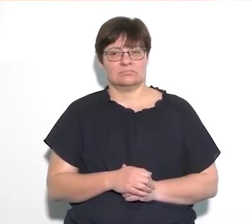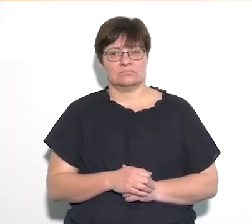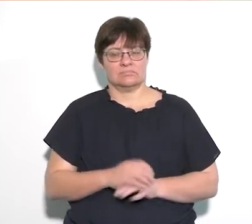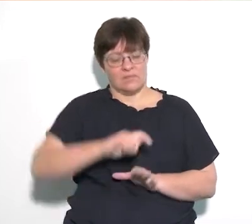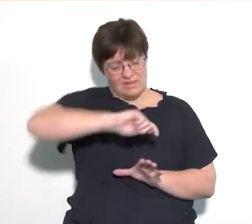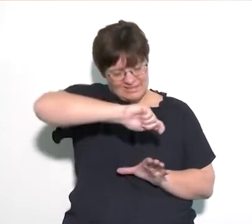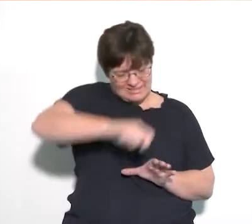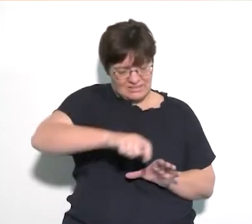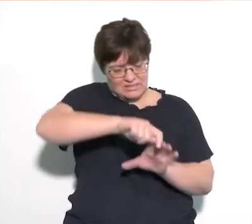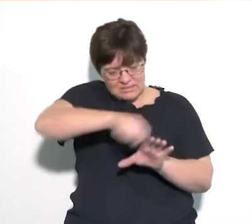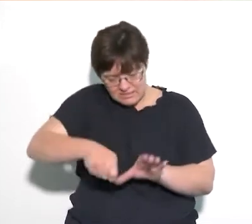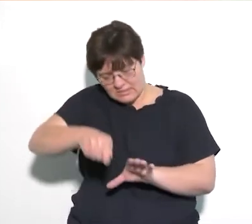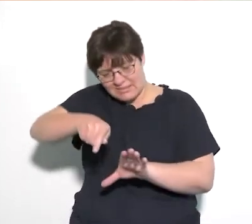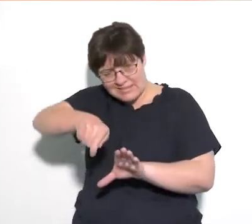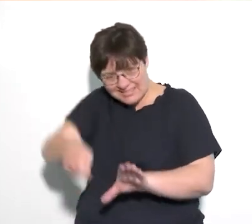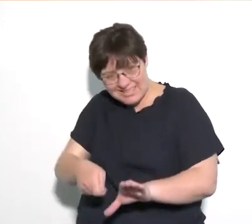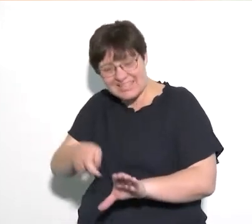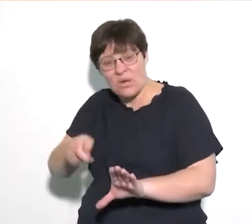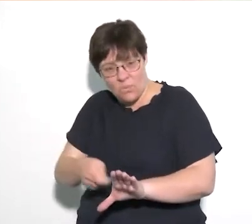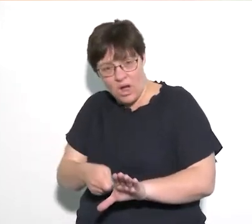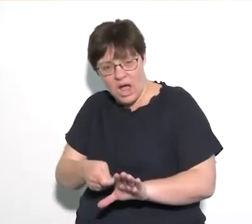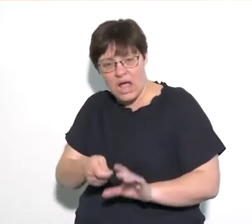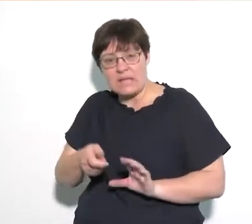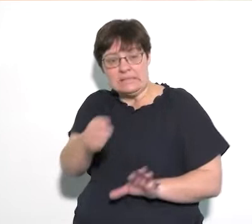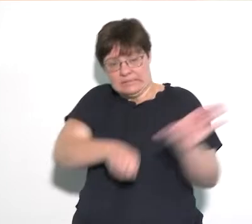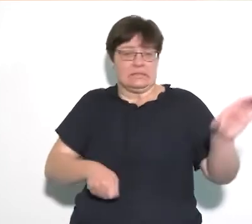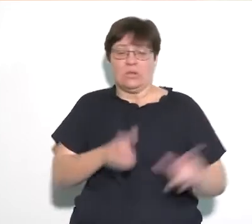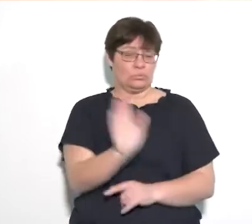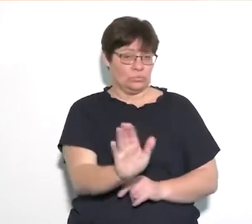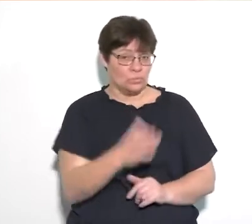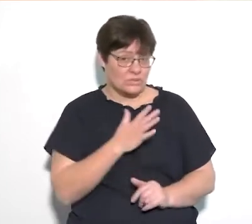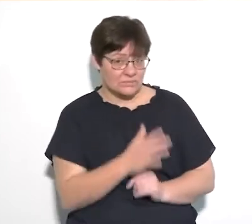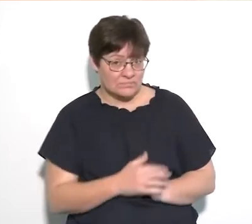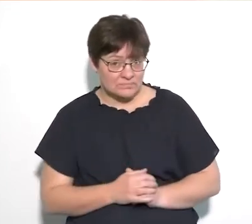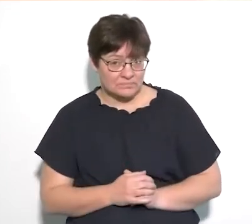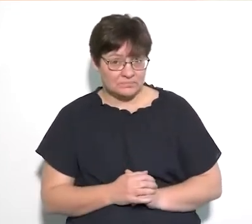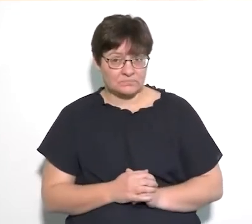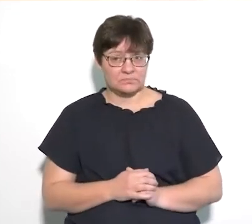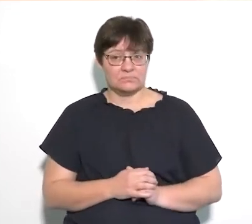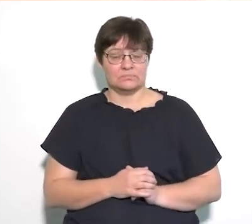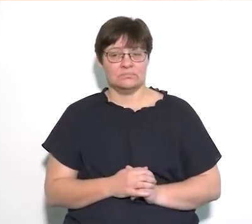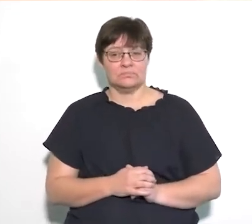pulling the knife round in short bursts because it can slip quite easily.